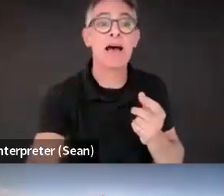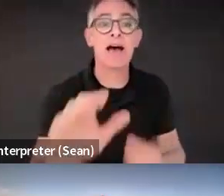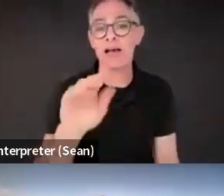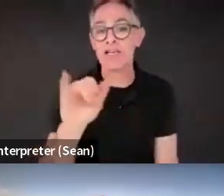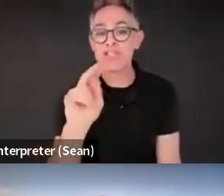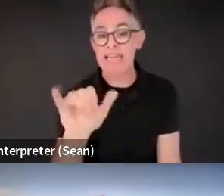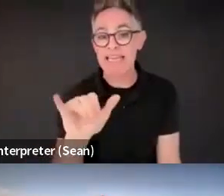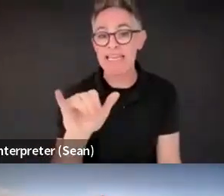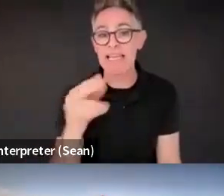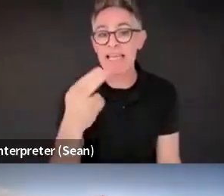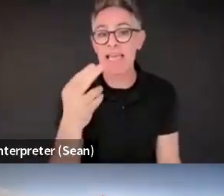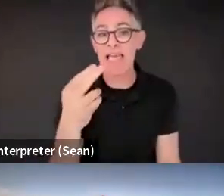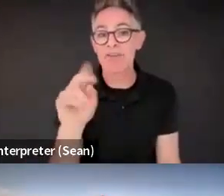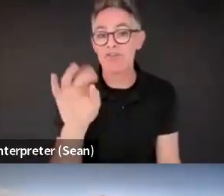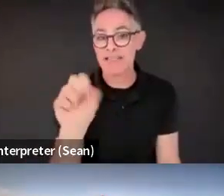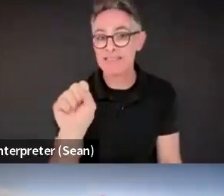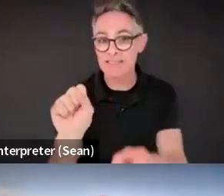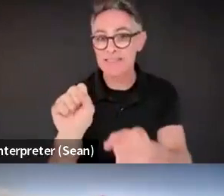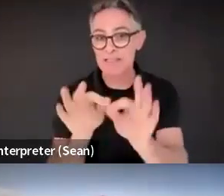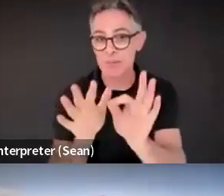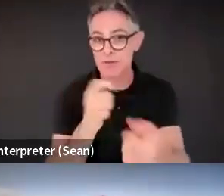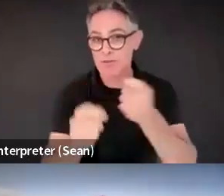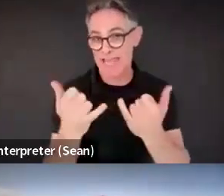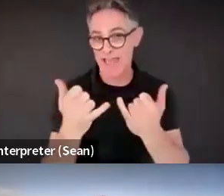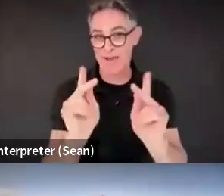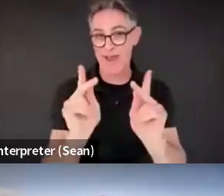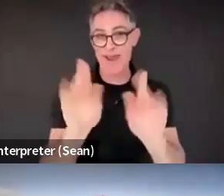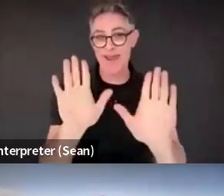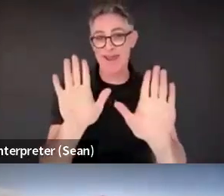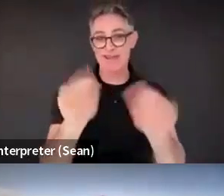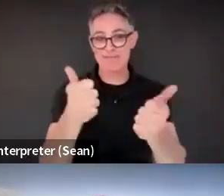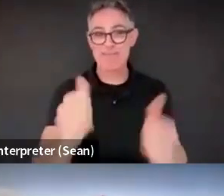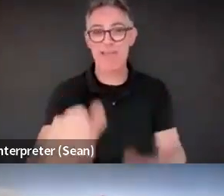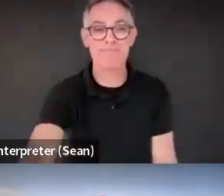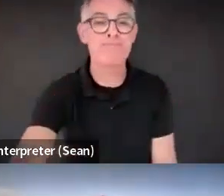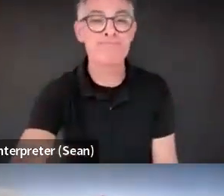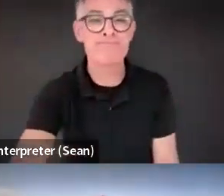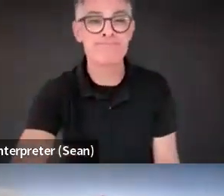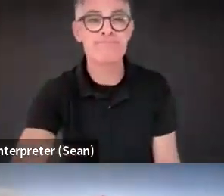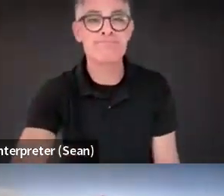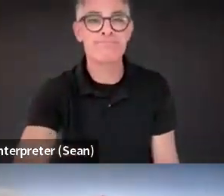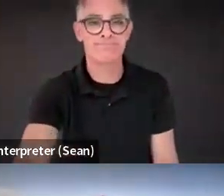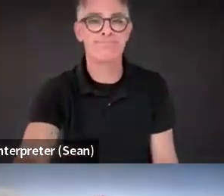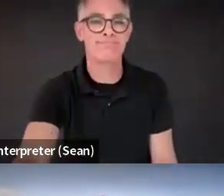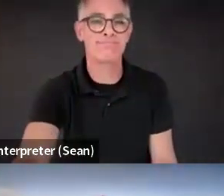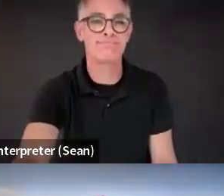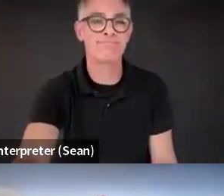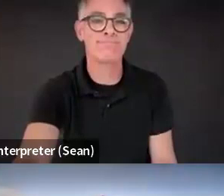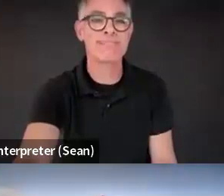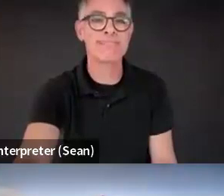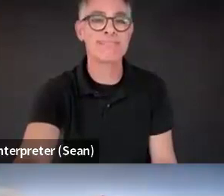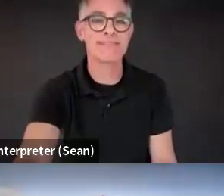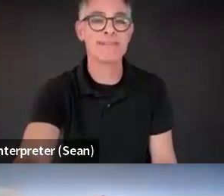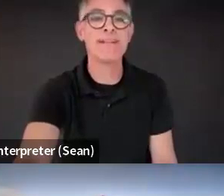Excellent. Thank you very much. I think the outreach activities, the discussions that we continue to have here about the